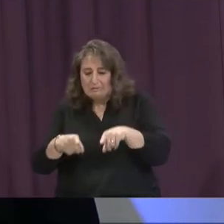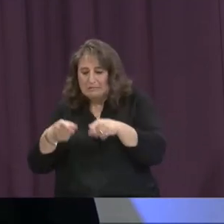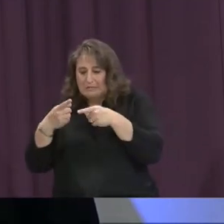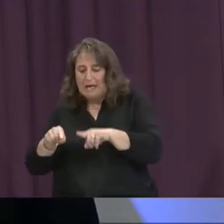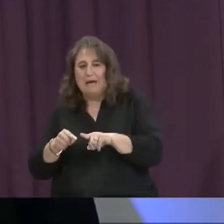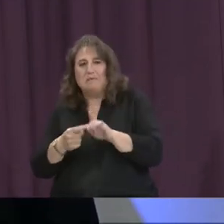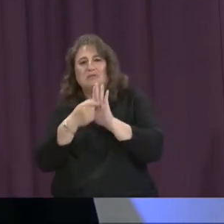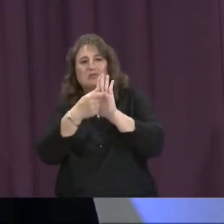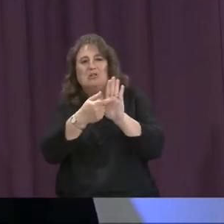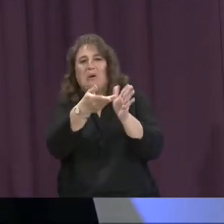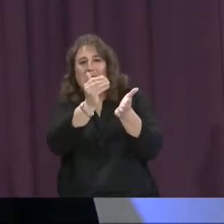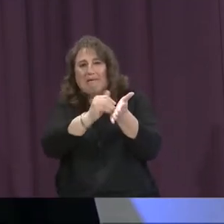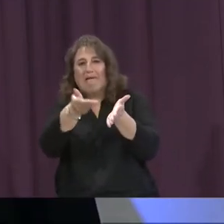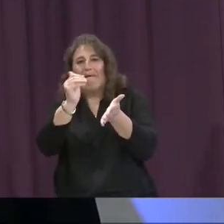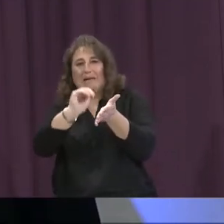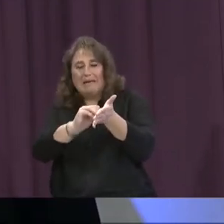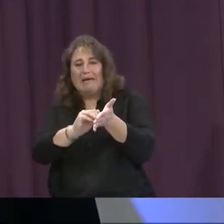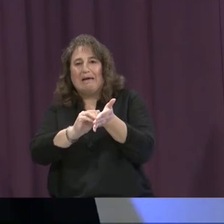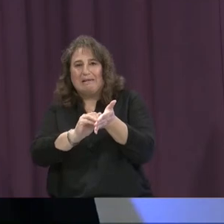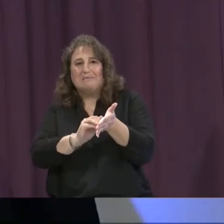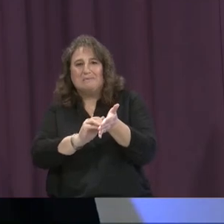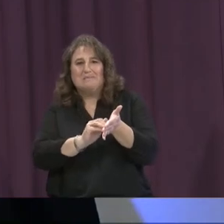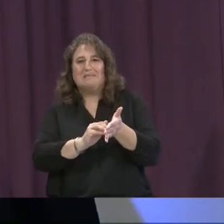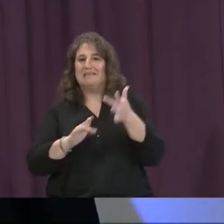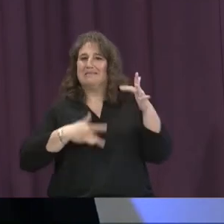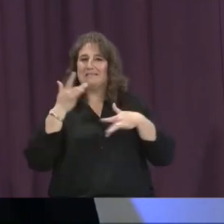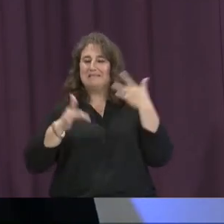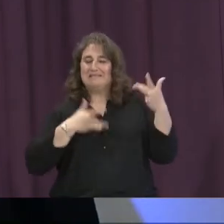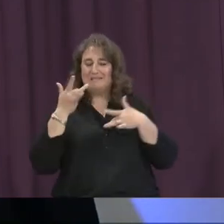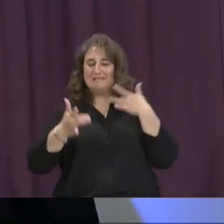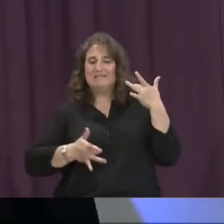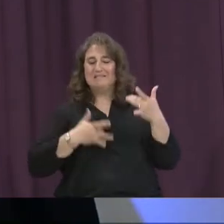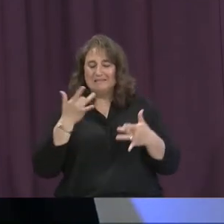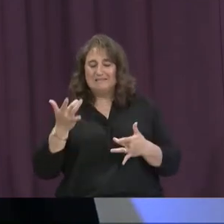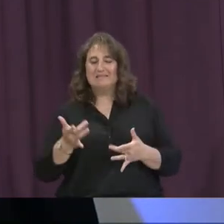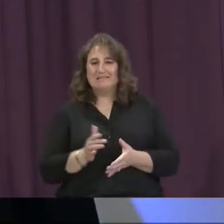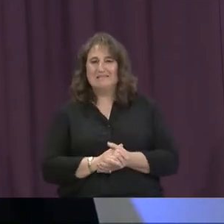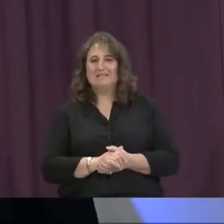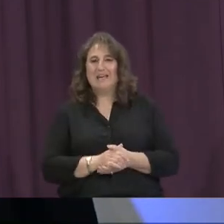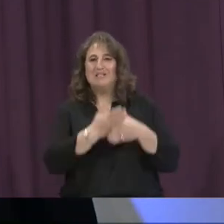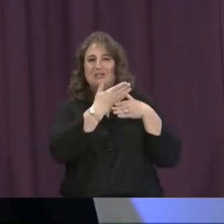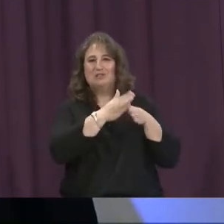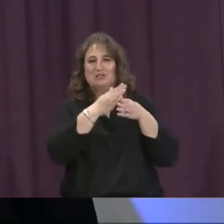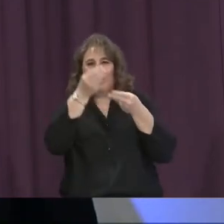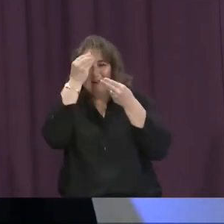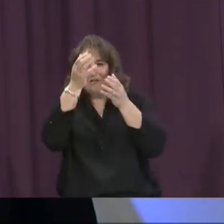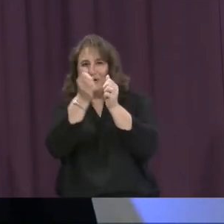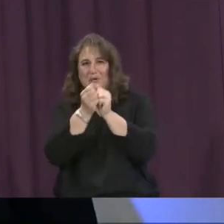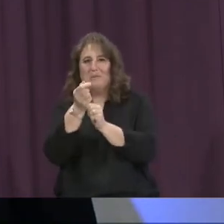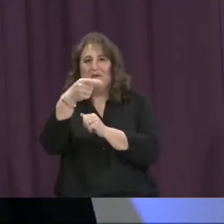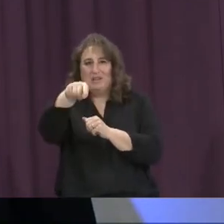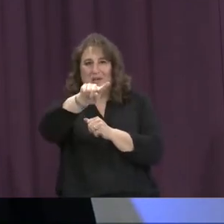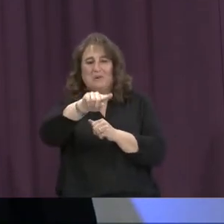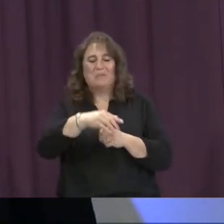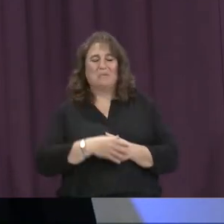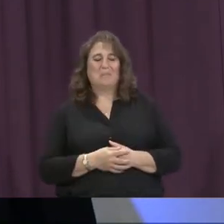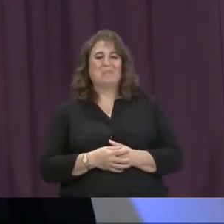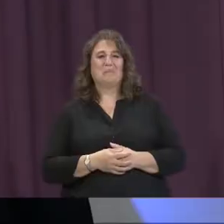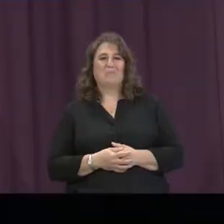shows. And, um, it's very exciting to be able to, uh, share this information with, with our community.